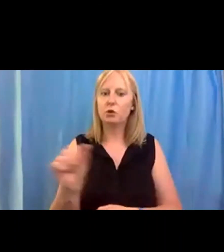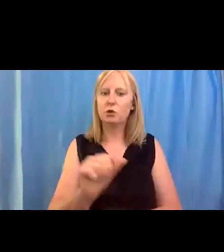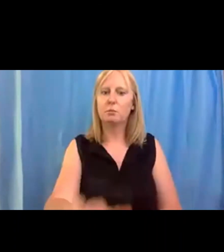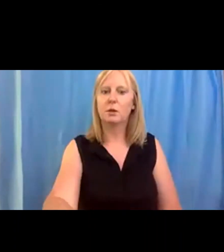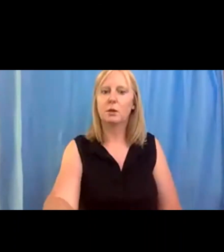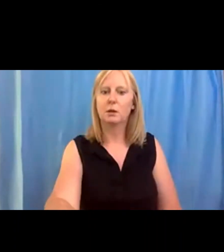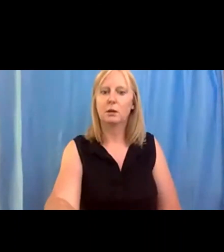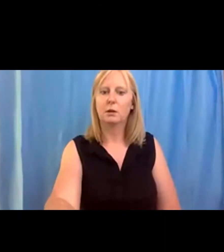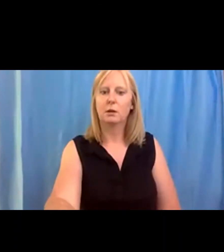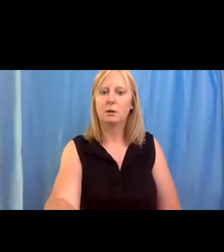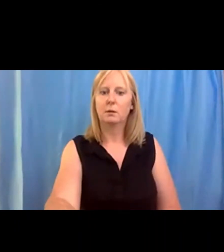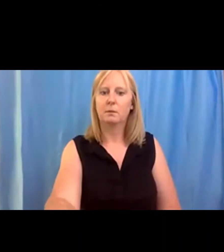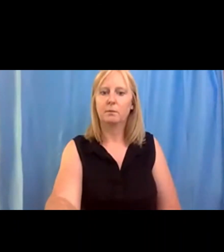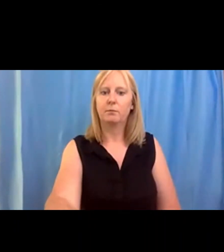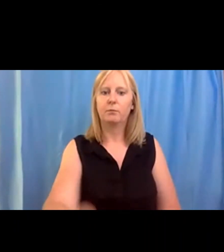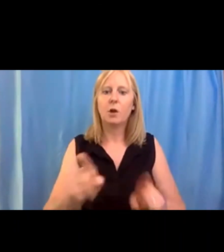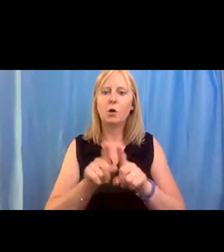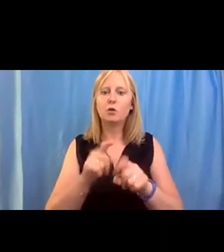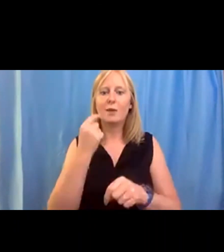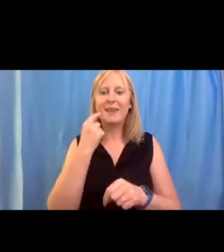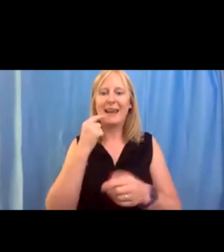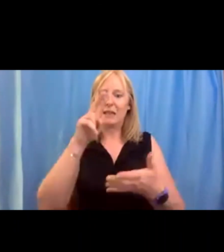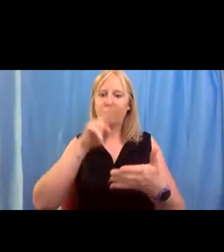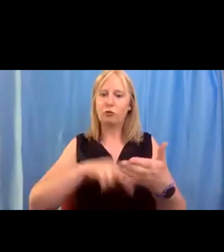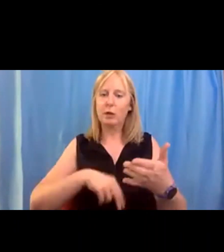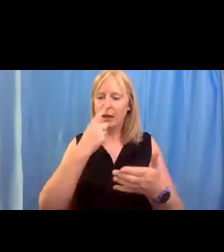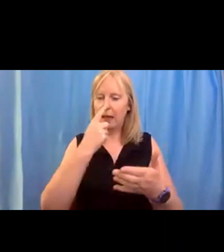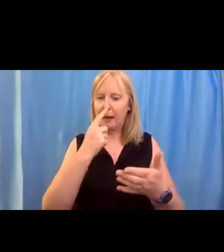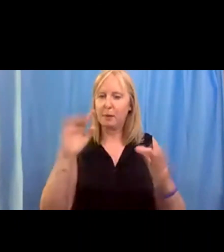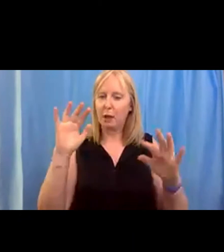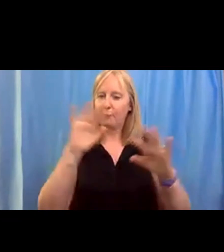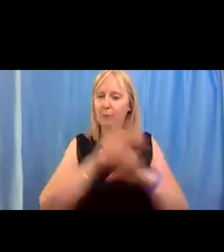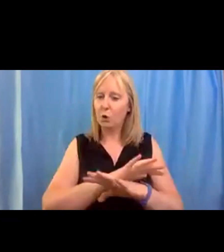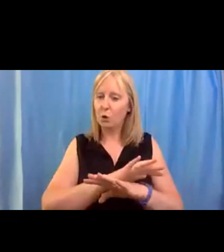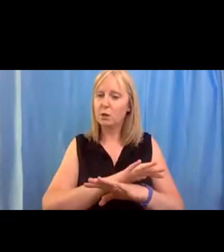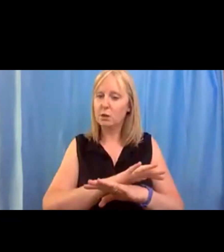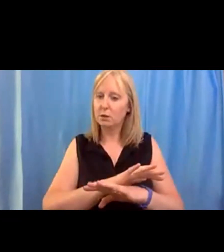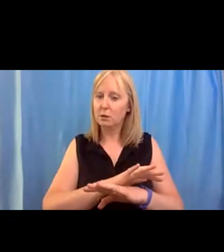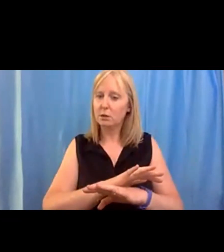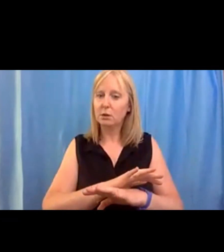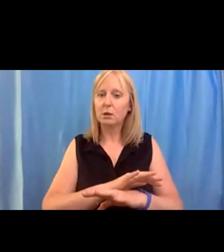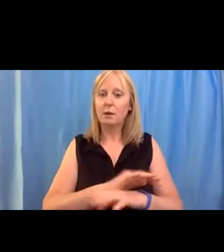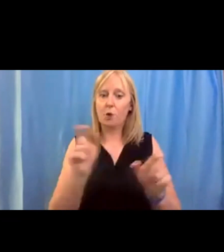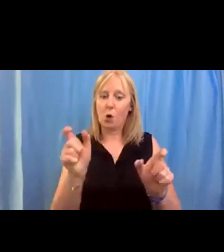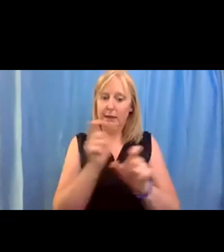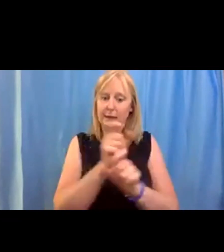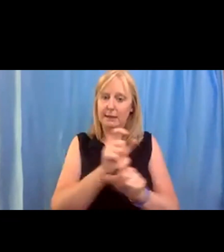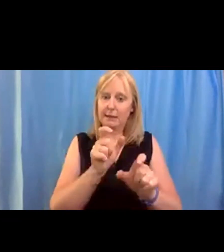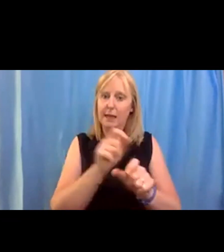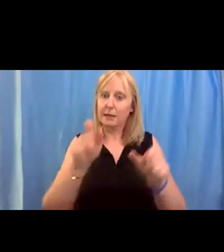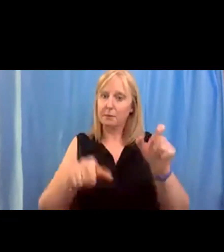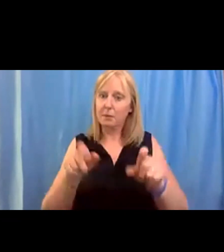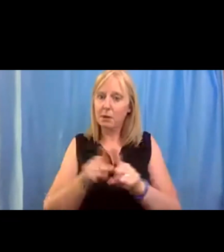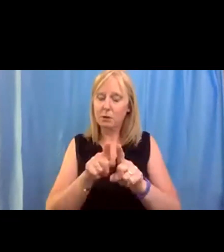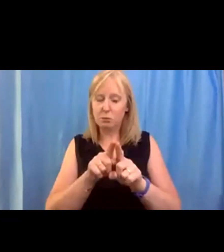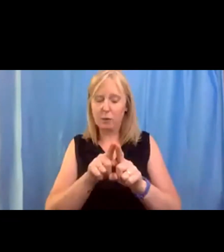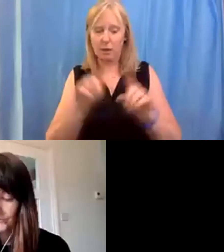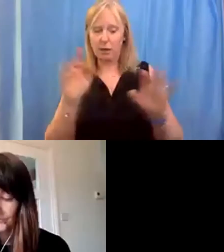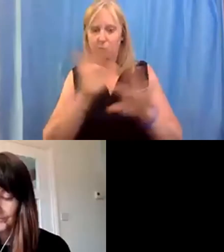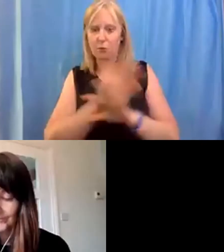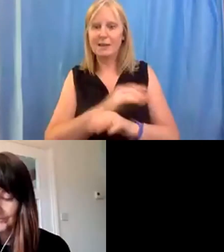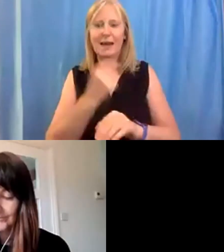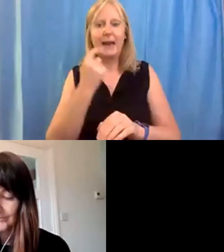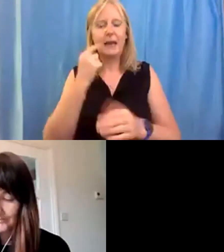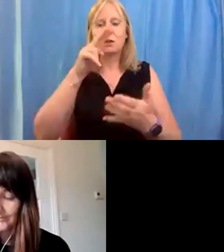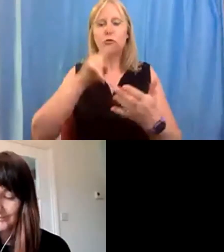Easy Read can be confusing for disabled people, or confusing for dyslexic people, and that Easy Read isn't necessarily